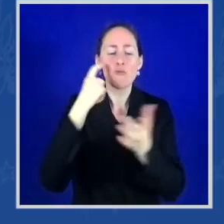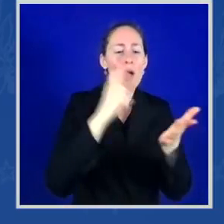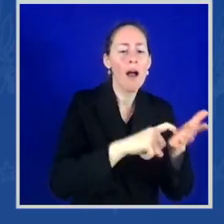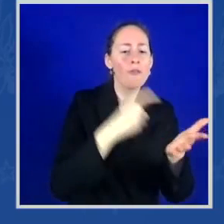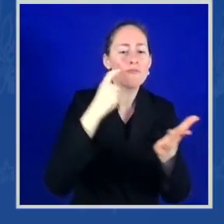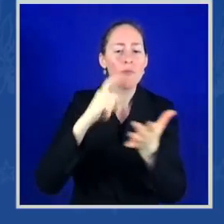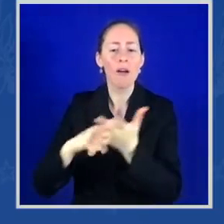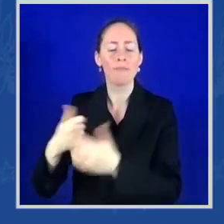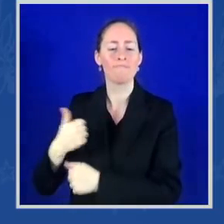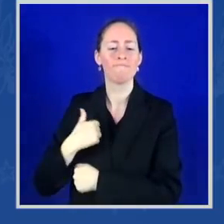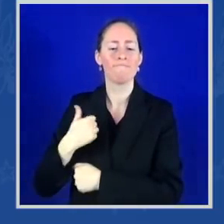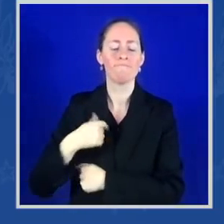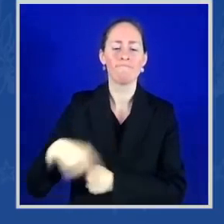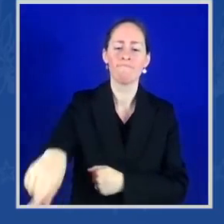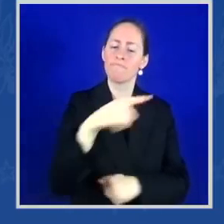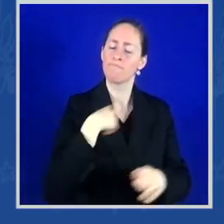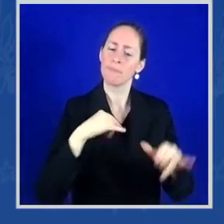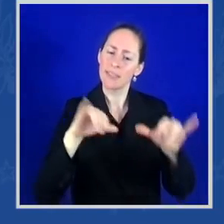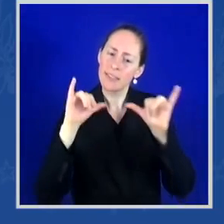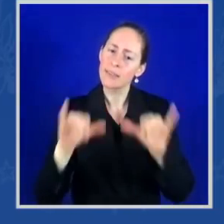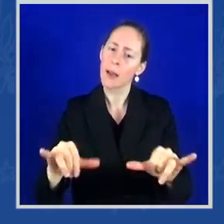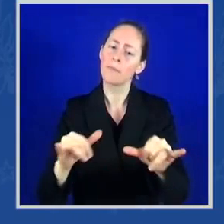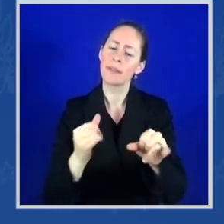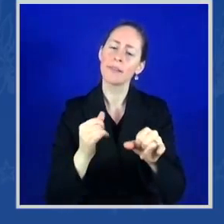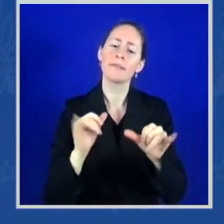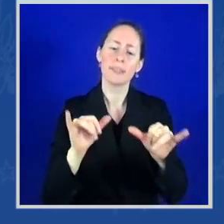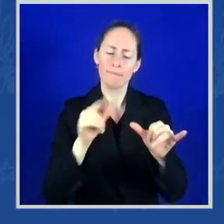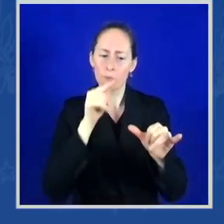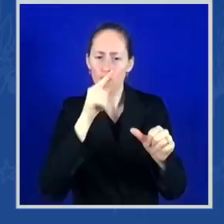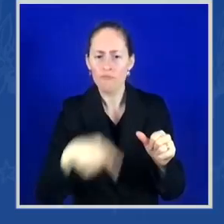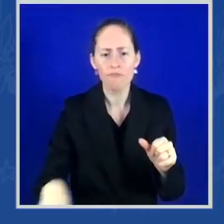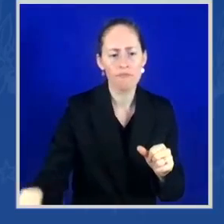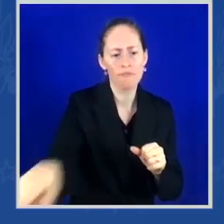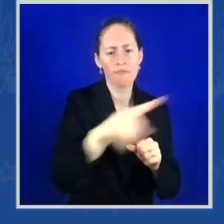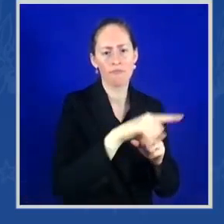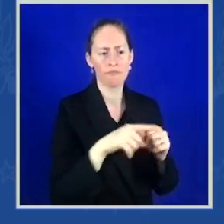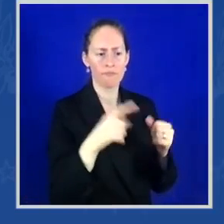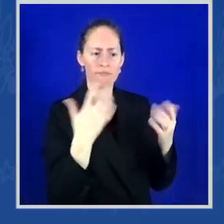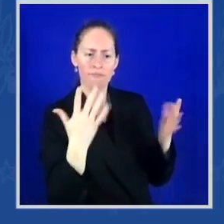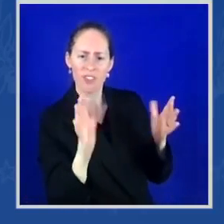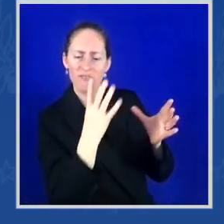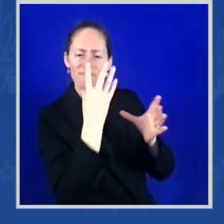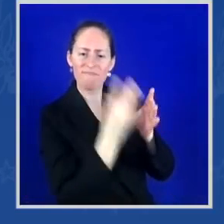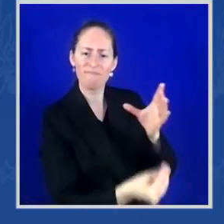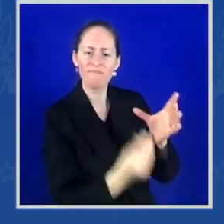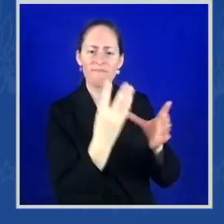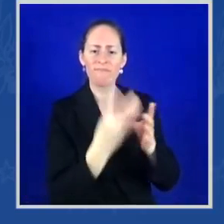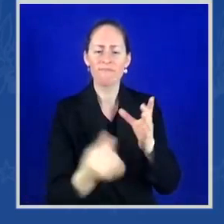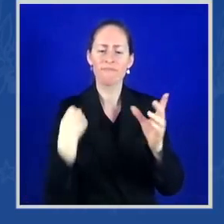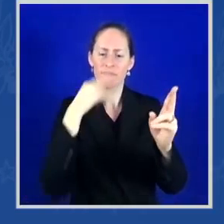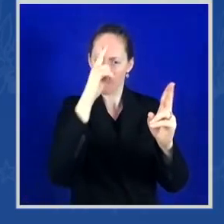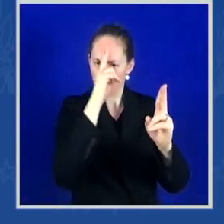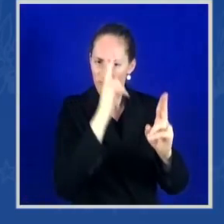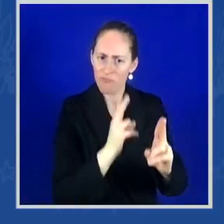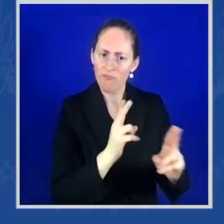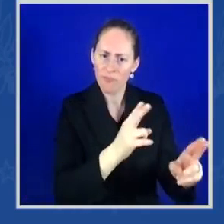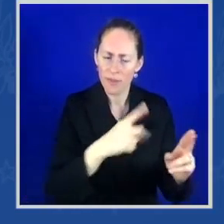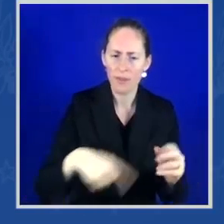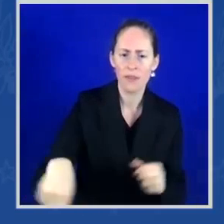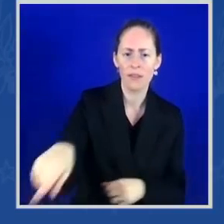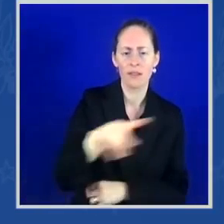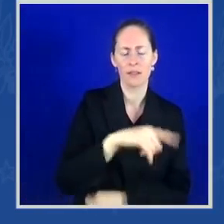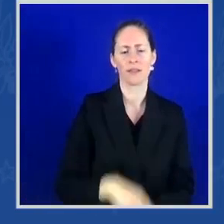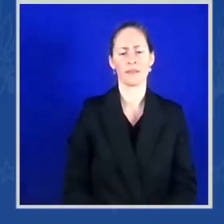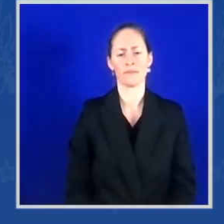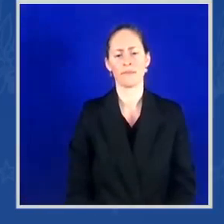tribute to the women and men who braved every danger, who made the ultimate sacrifice for the country. Because as a nation, we